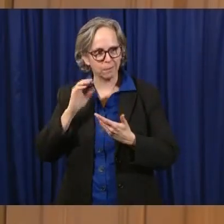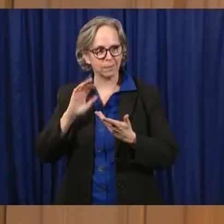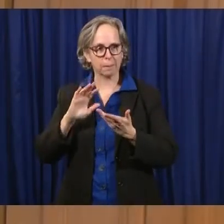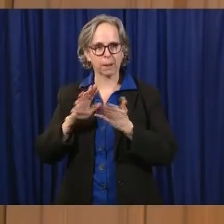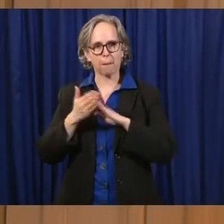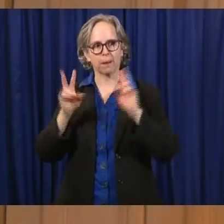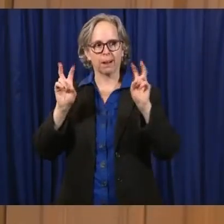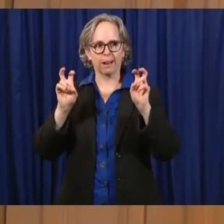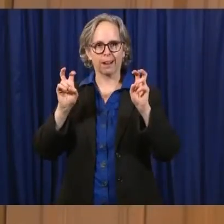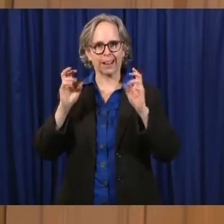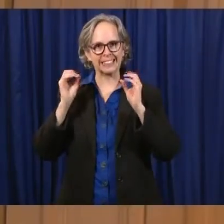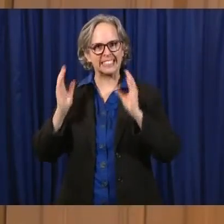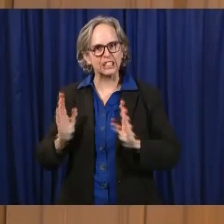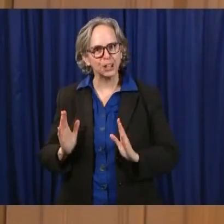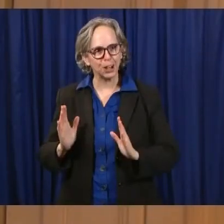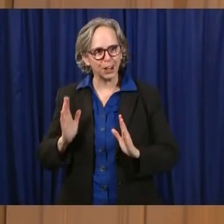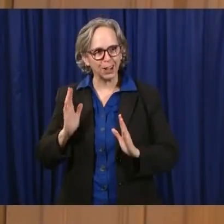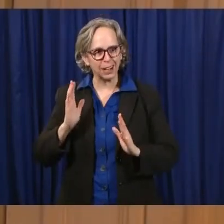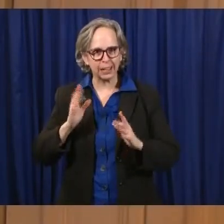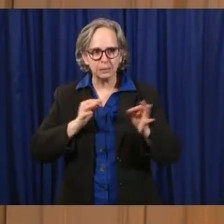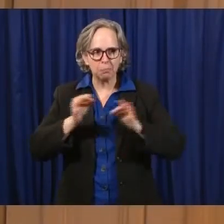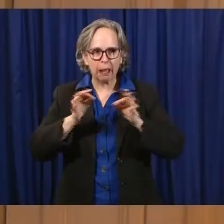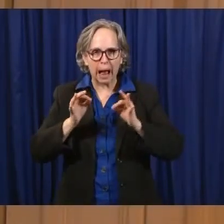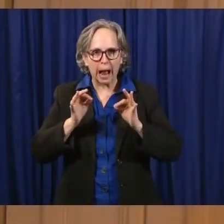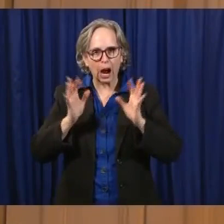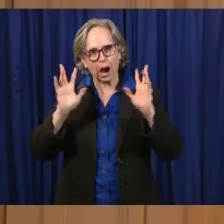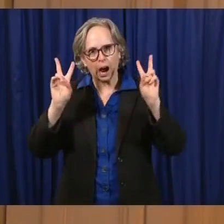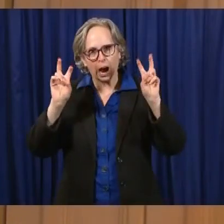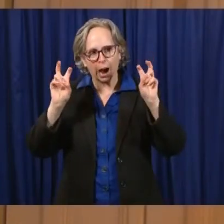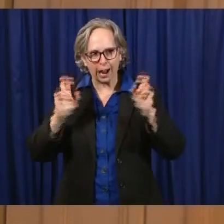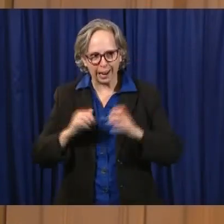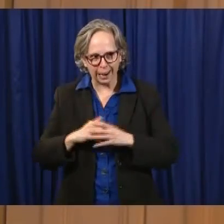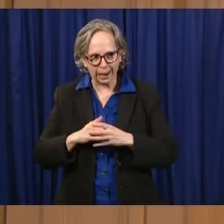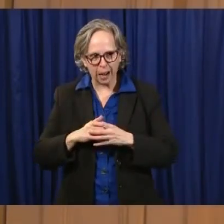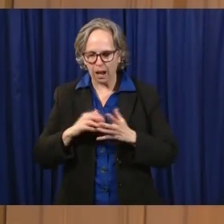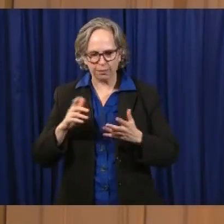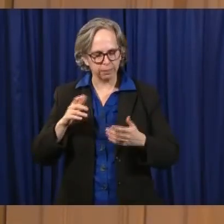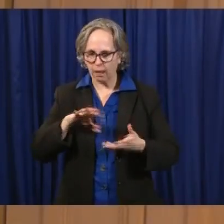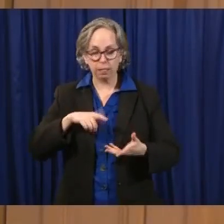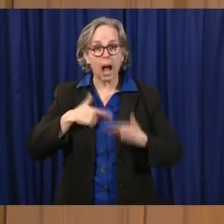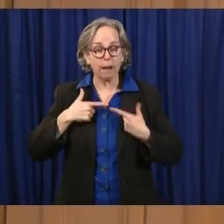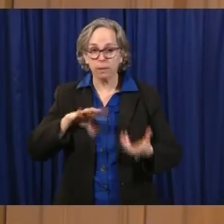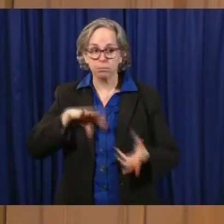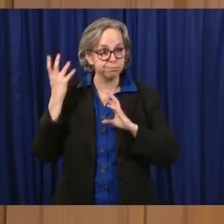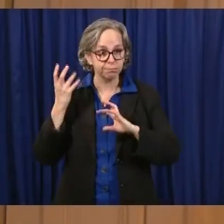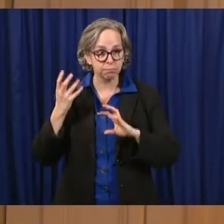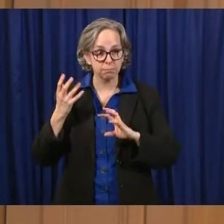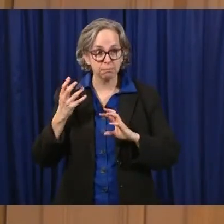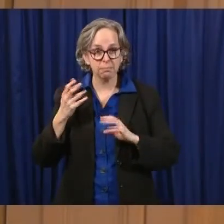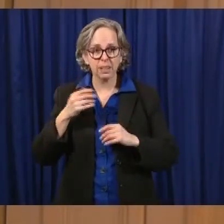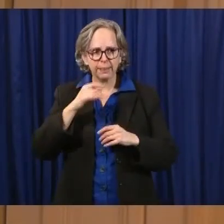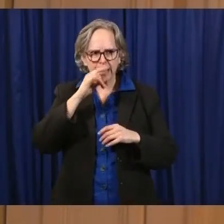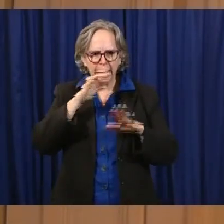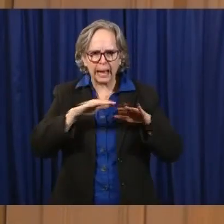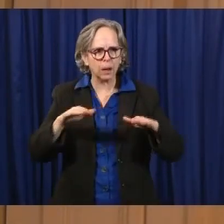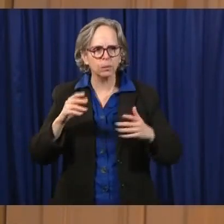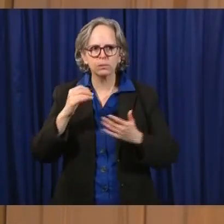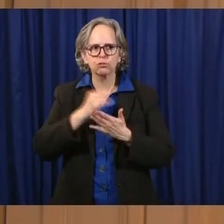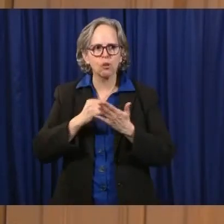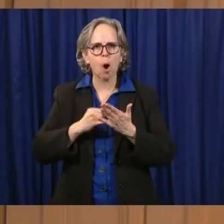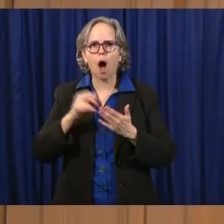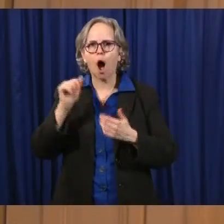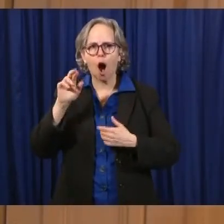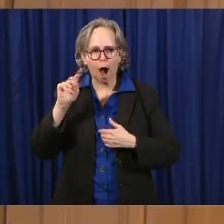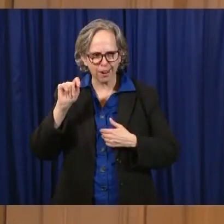explainer, and their life is upended. And she was drawing artwork that she said, "Daddy, we can do